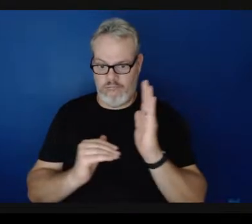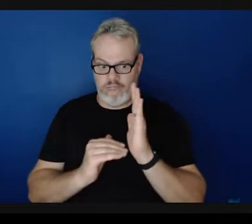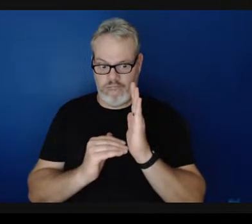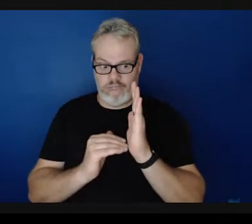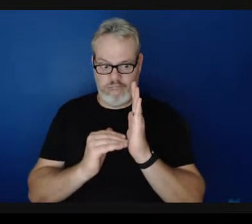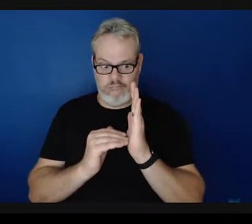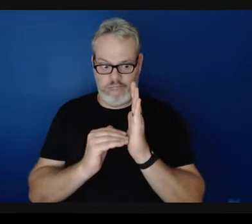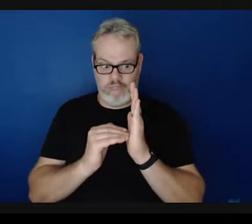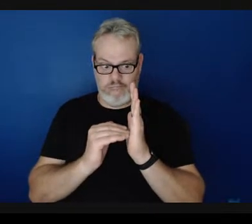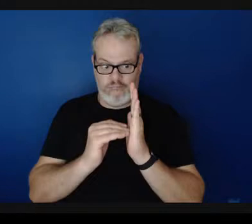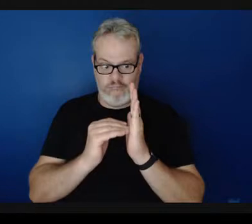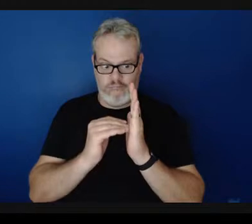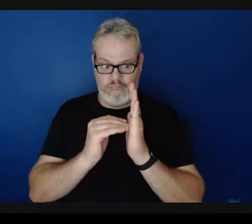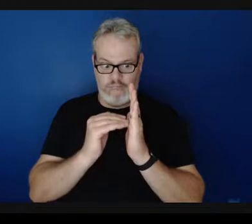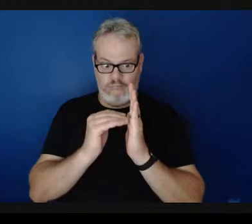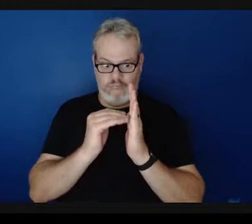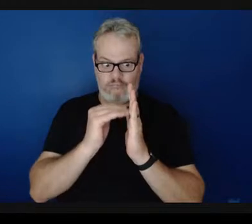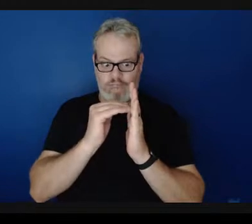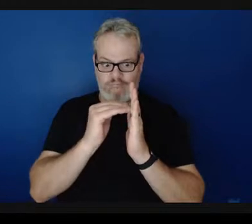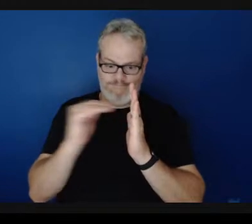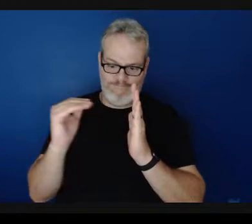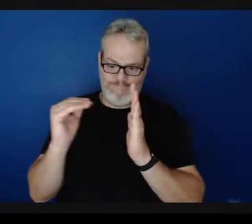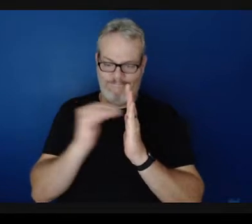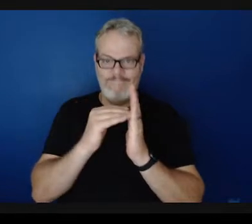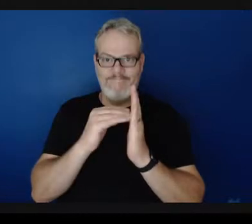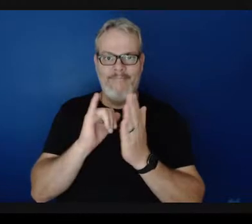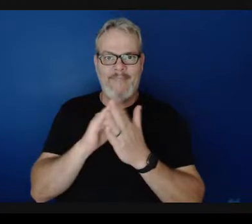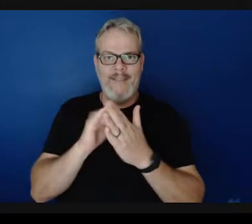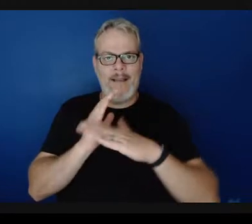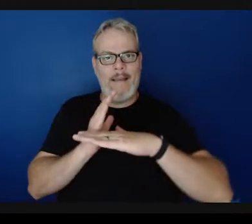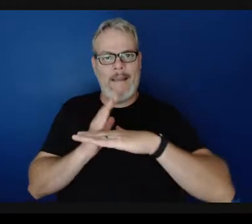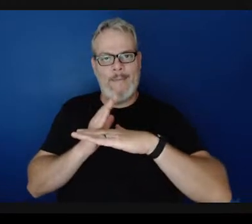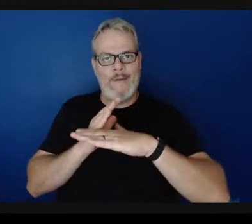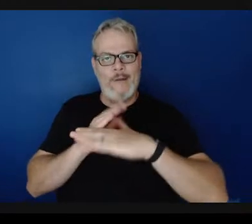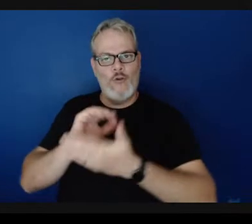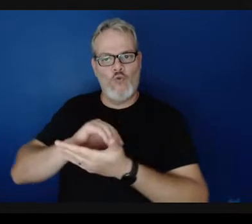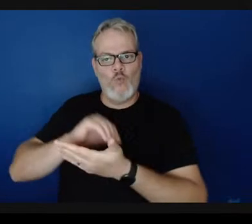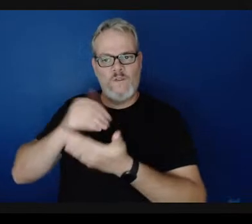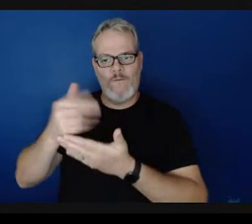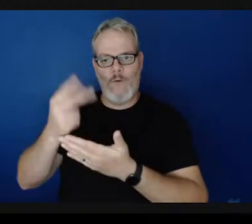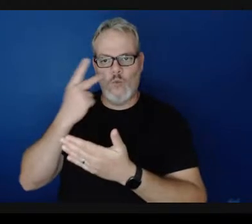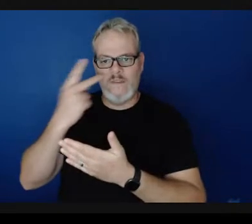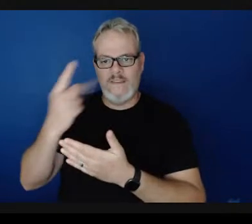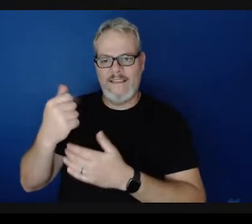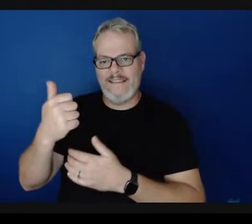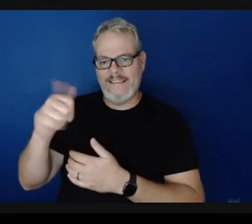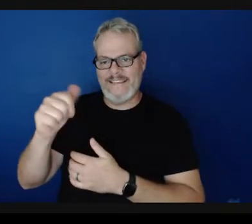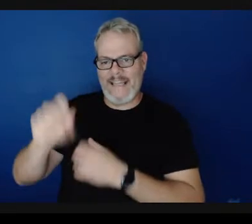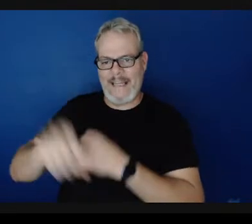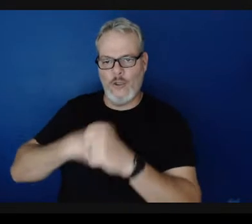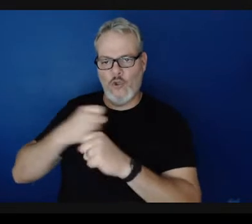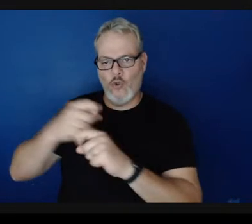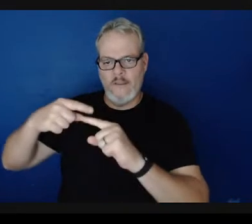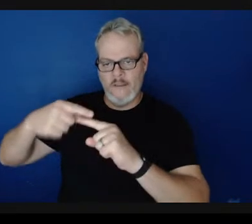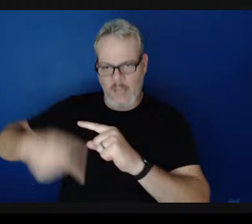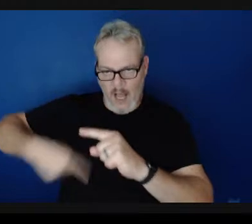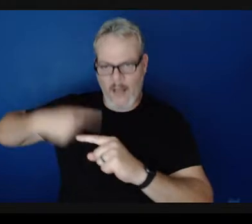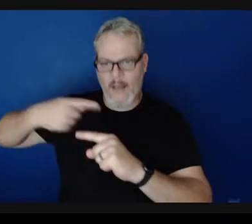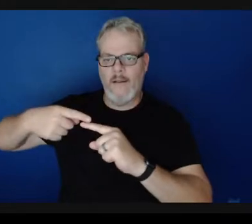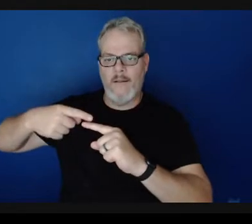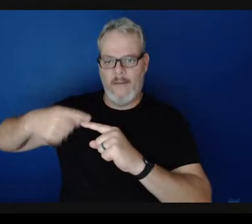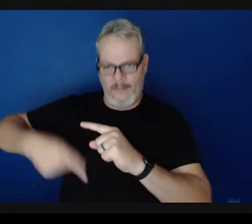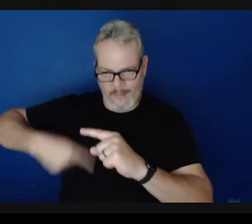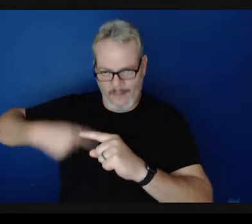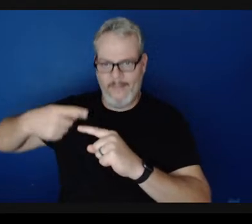reservoir where they see 1 to 10 year cycles of dissolution and recrystallization. So magma has been sitting in here for between 1 and 10